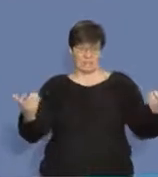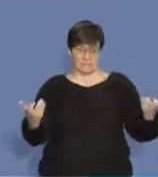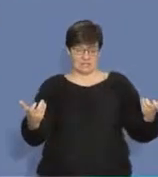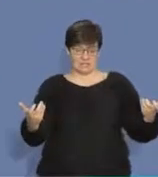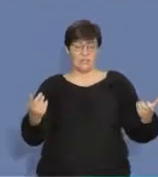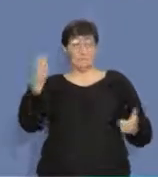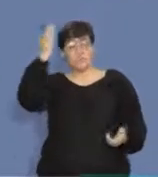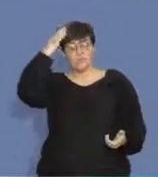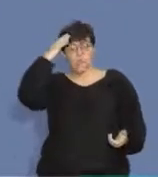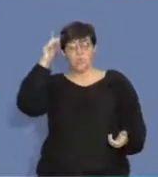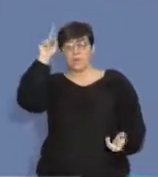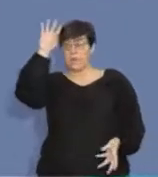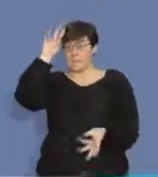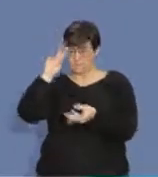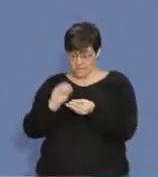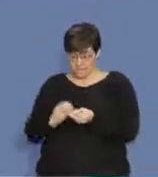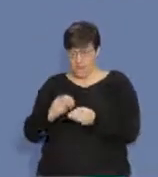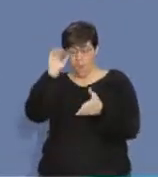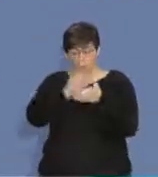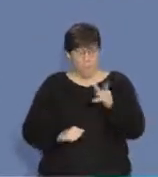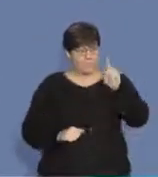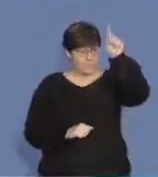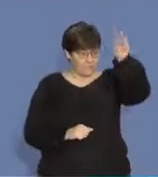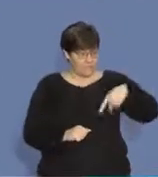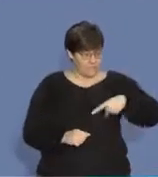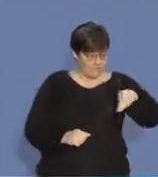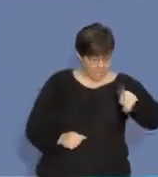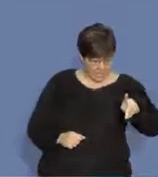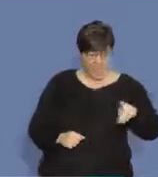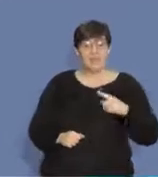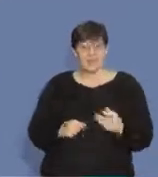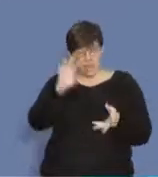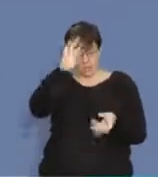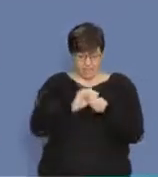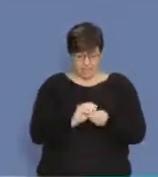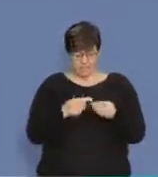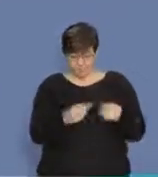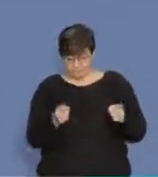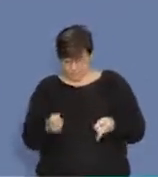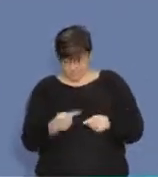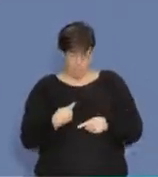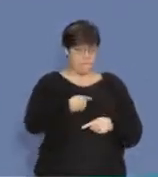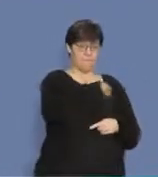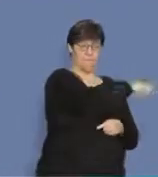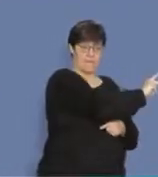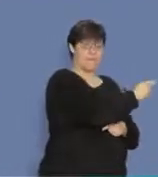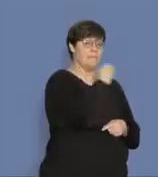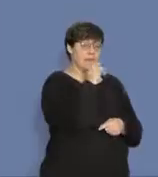so that you can now calculate the amount that you have to pay over to SARS.